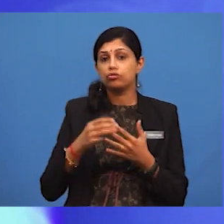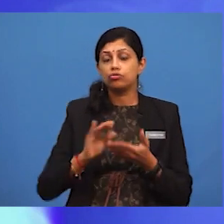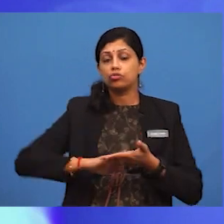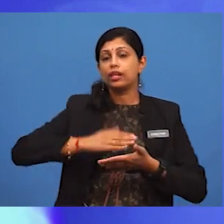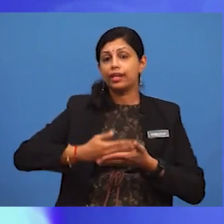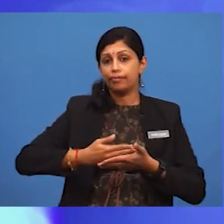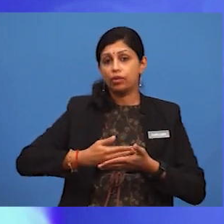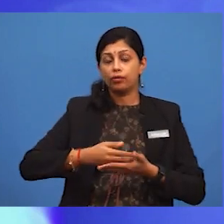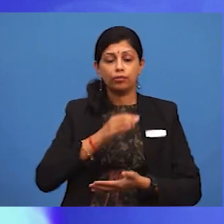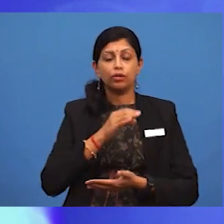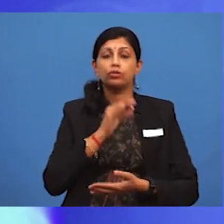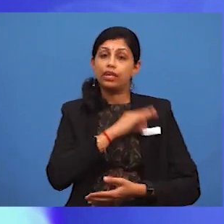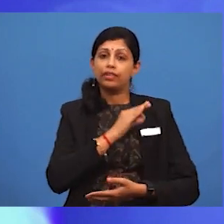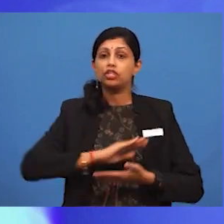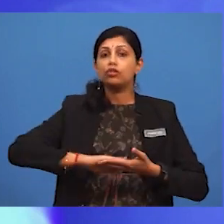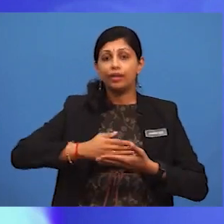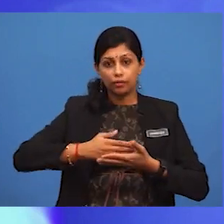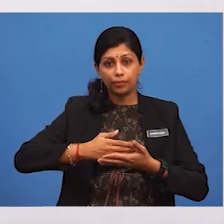And now, this is the last paragraph.